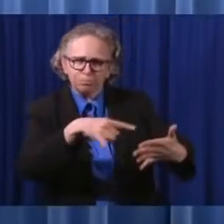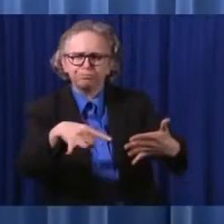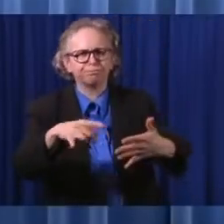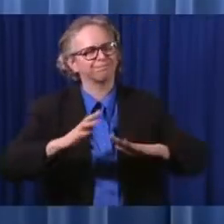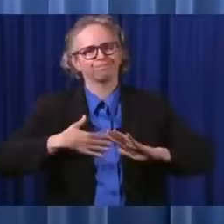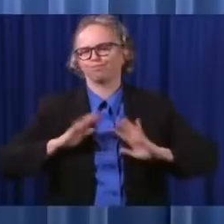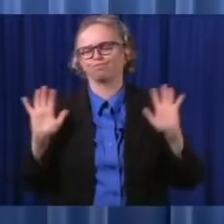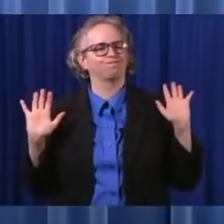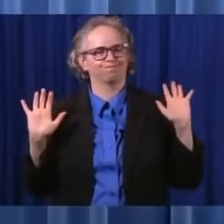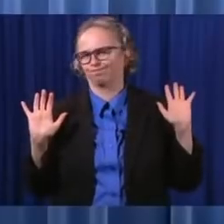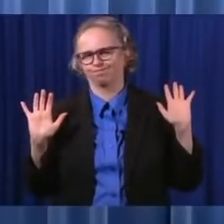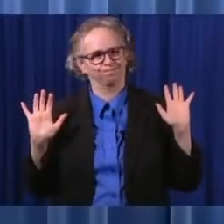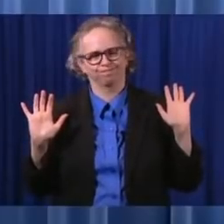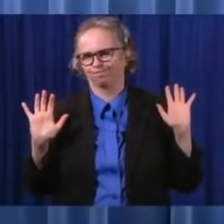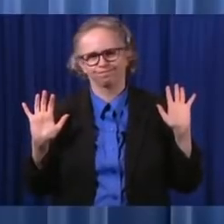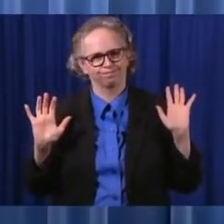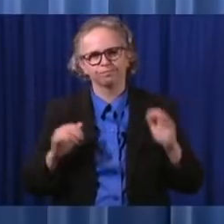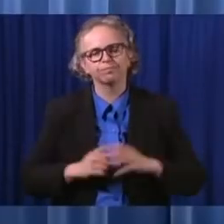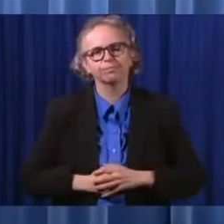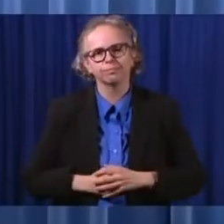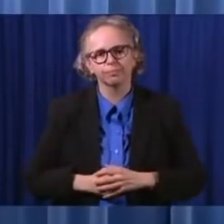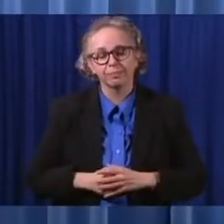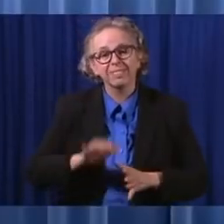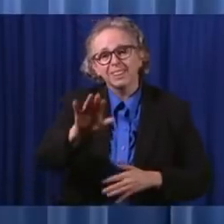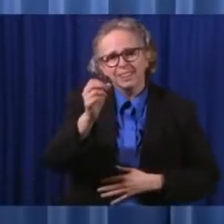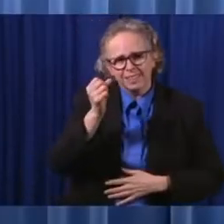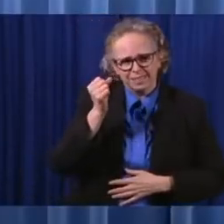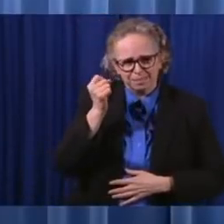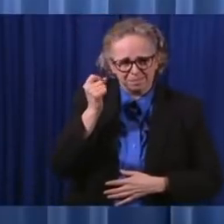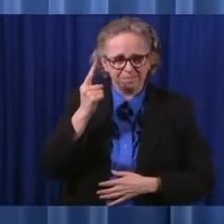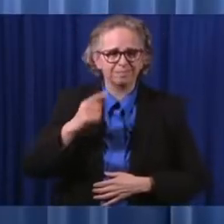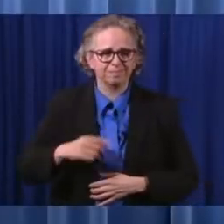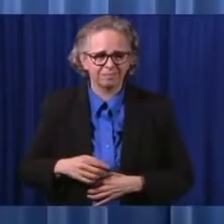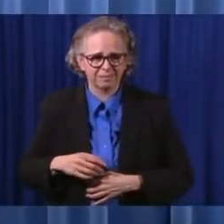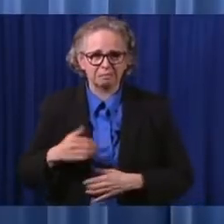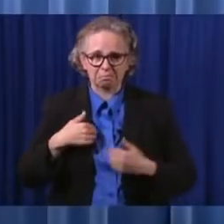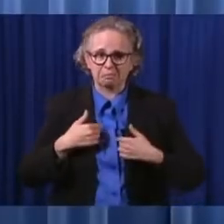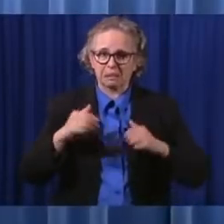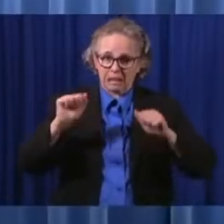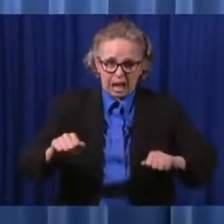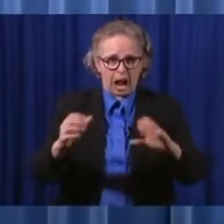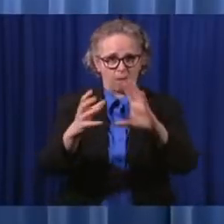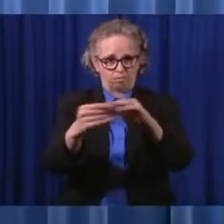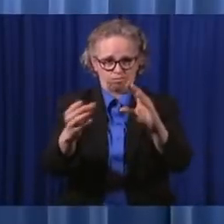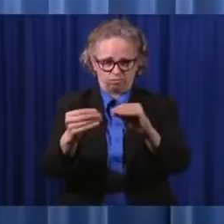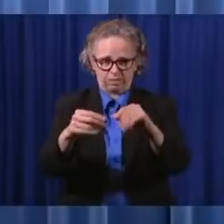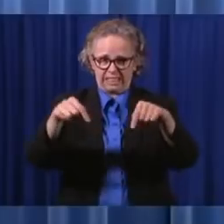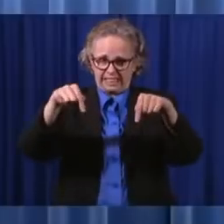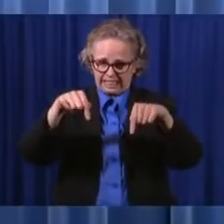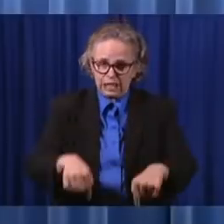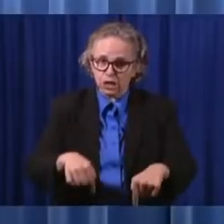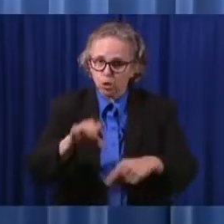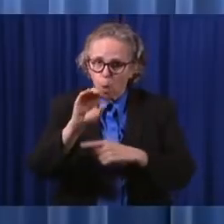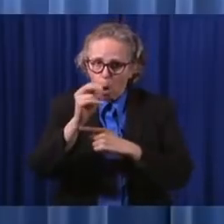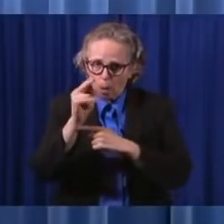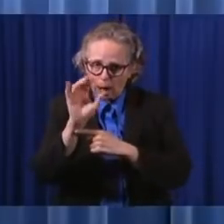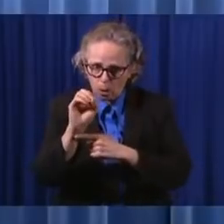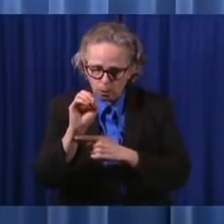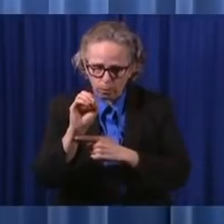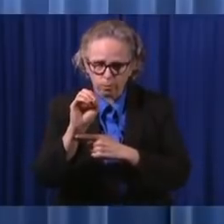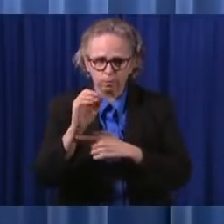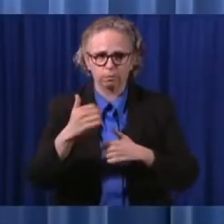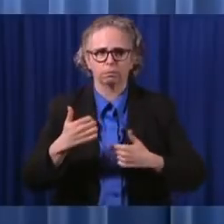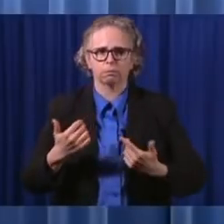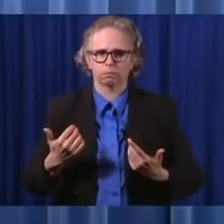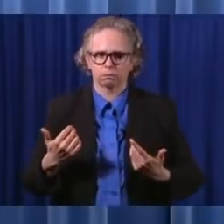What I can tell you is that in the state of Ohio, we have tried to have the balance